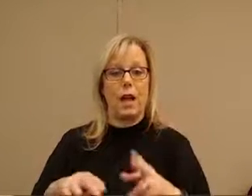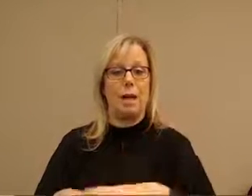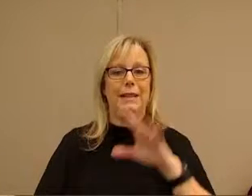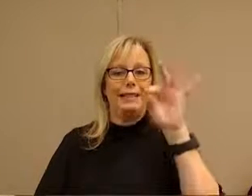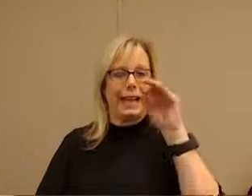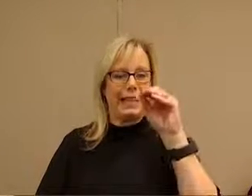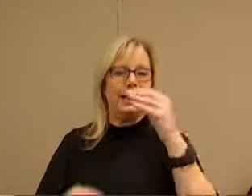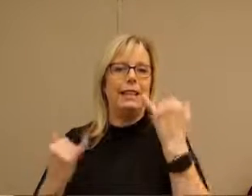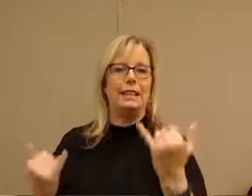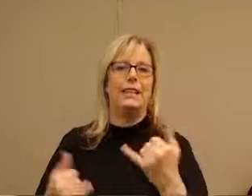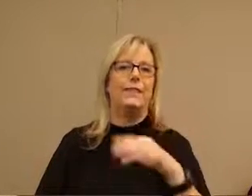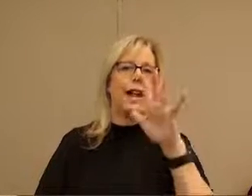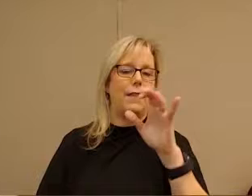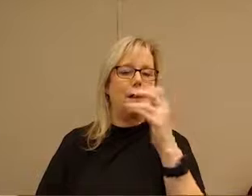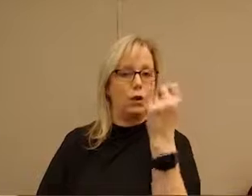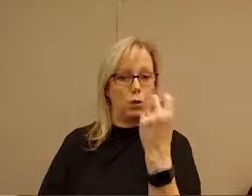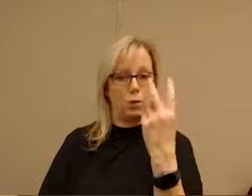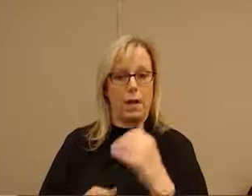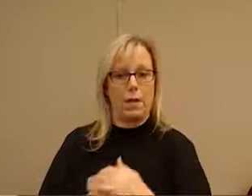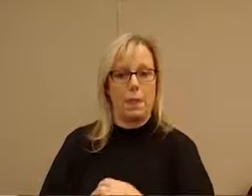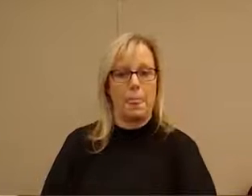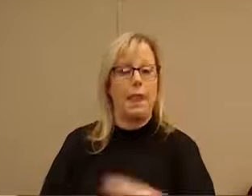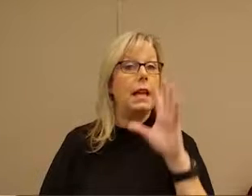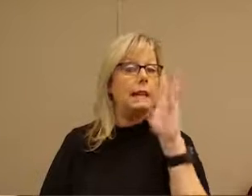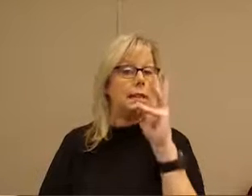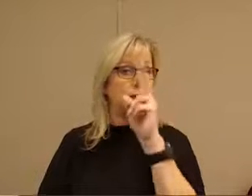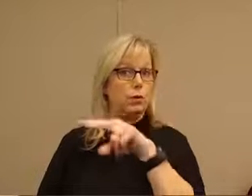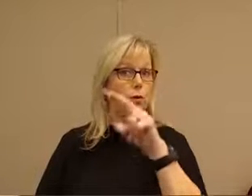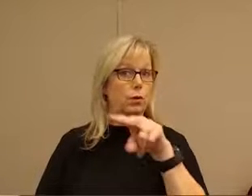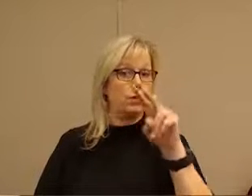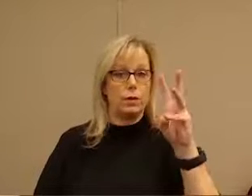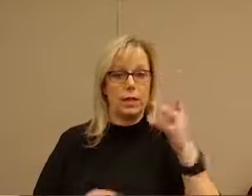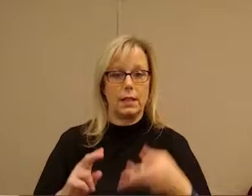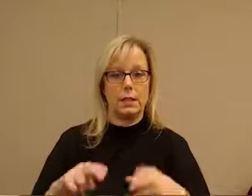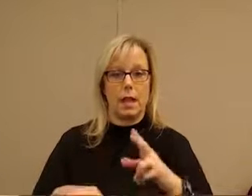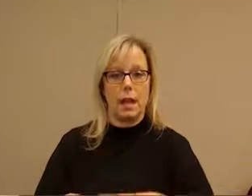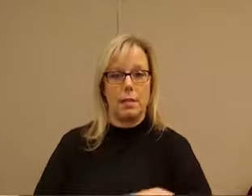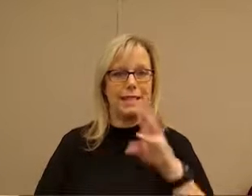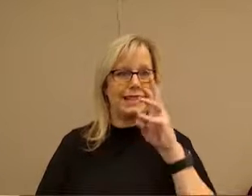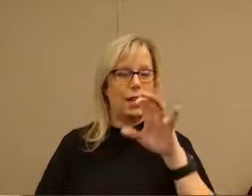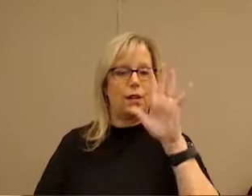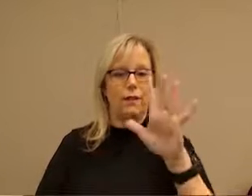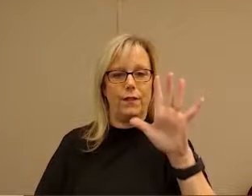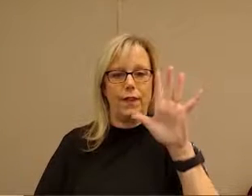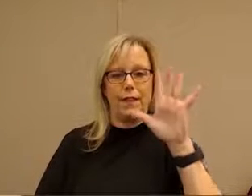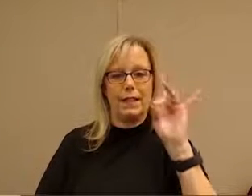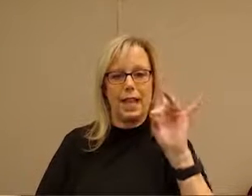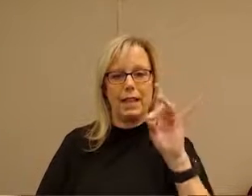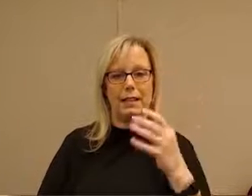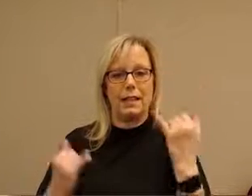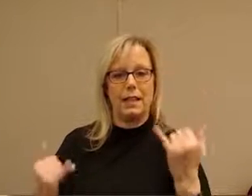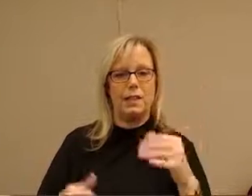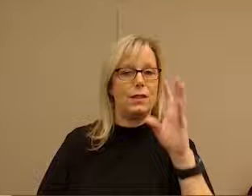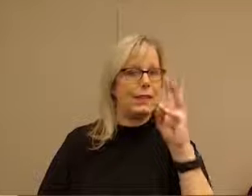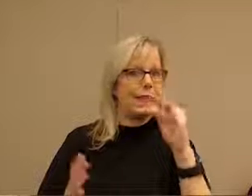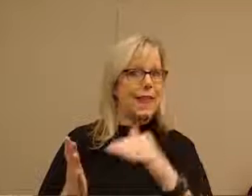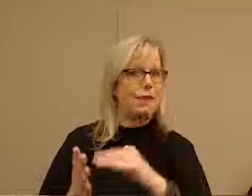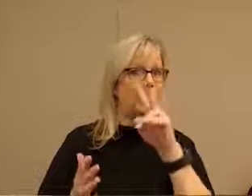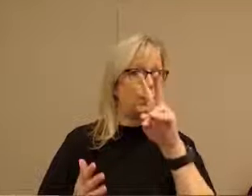62225 up 90 to 512. 62226 up 658